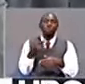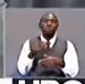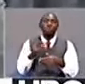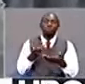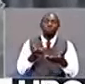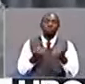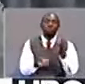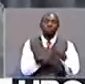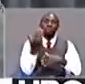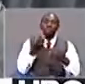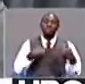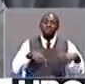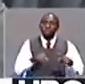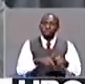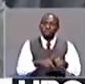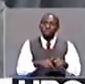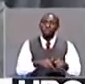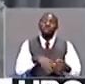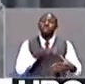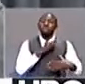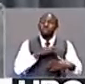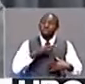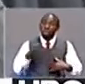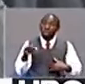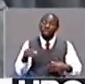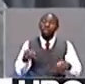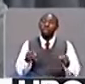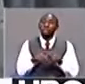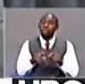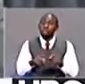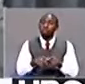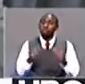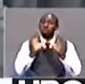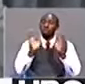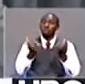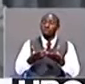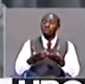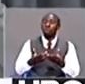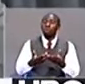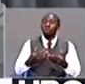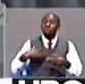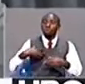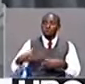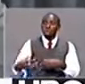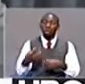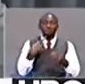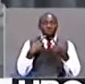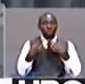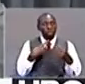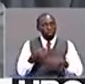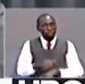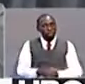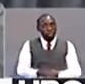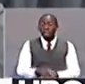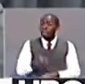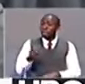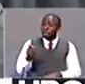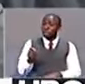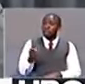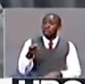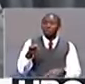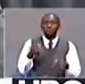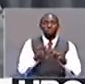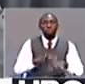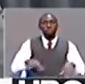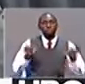wealth, spiritual wealth and community wealth we are talking about. And that is key and very important for this